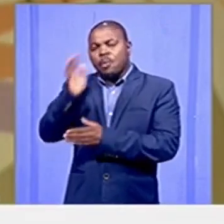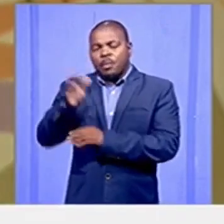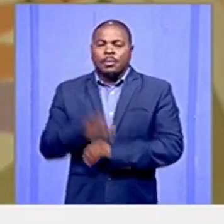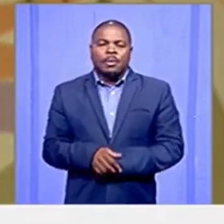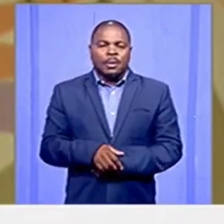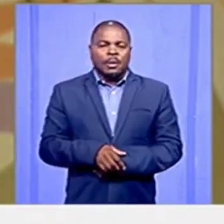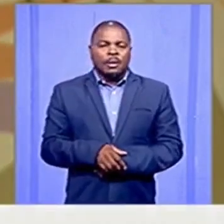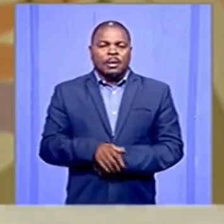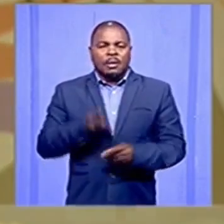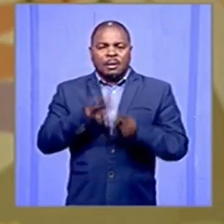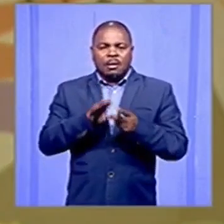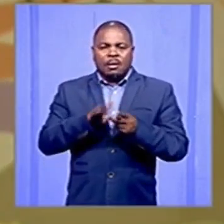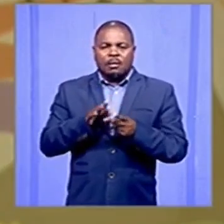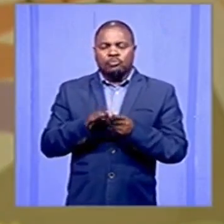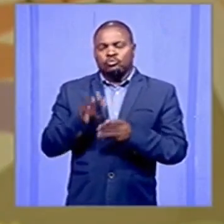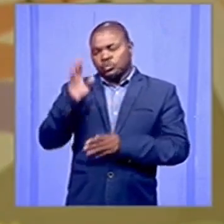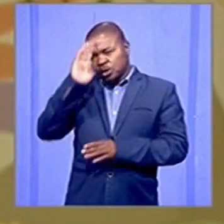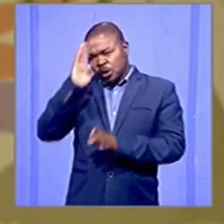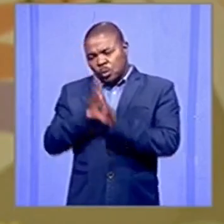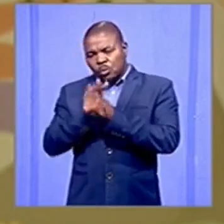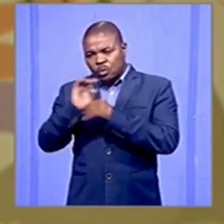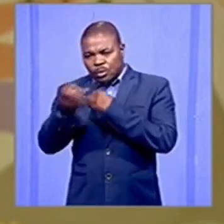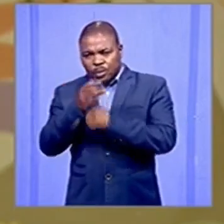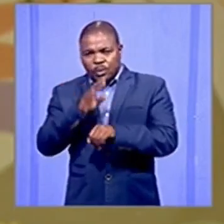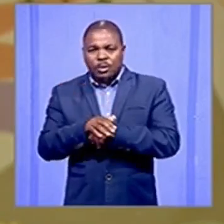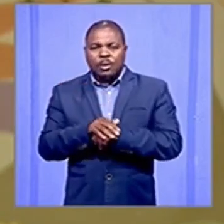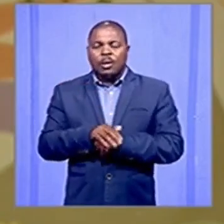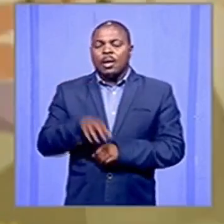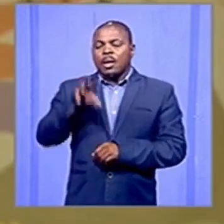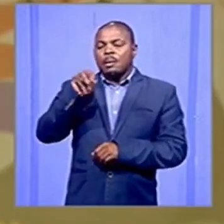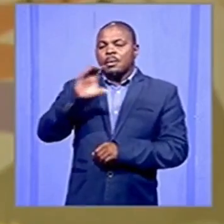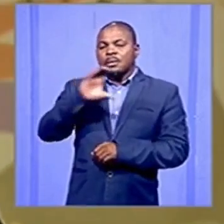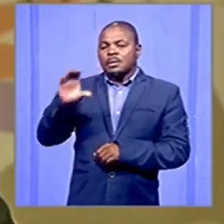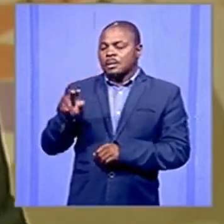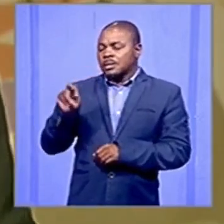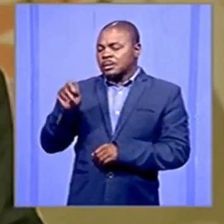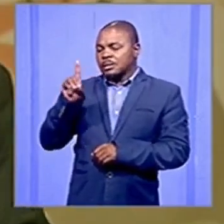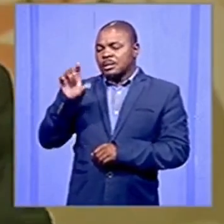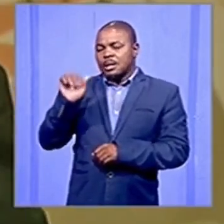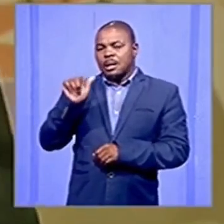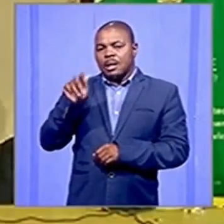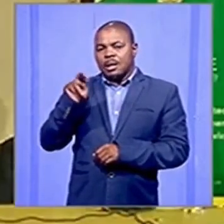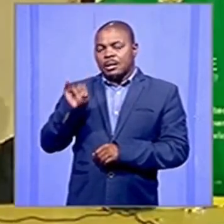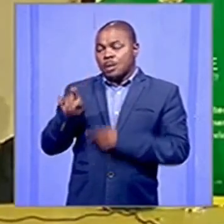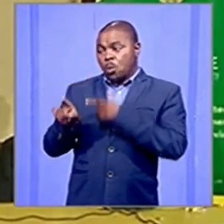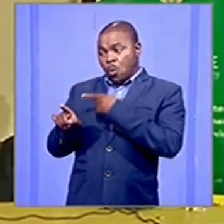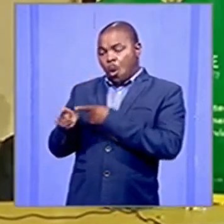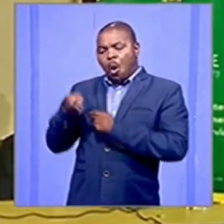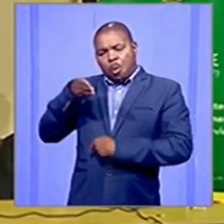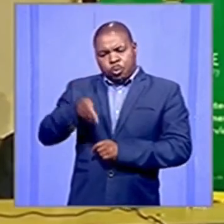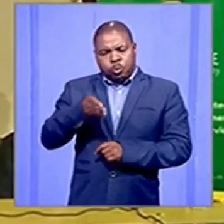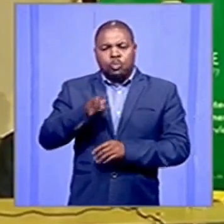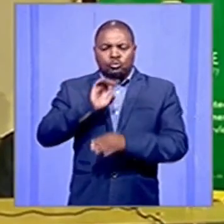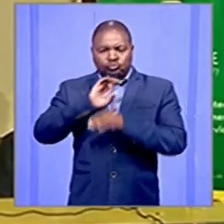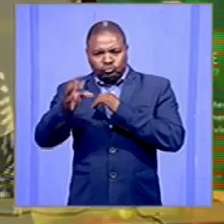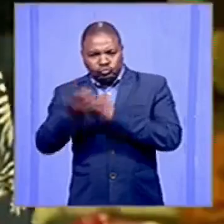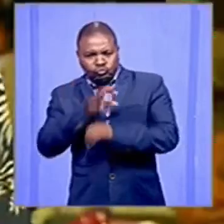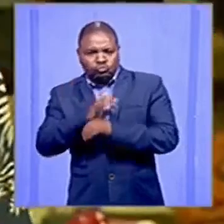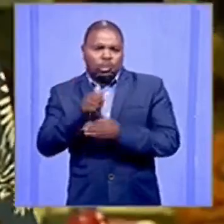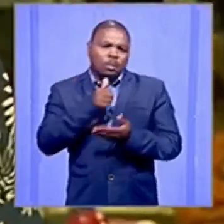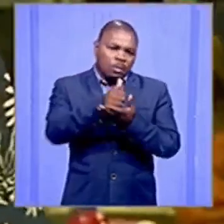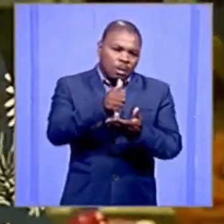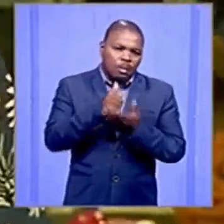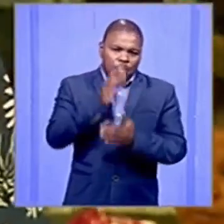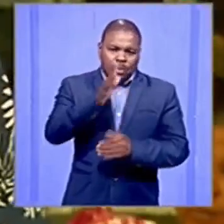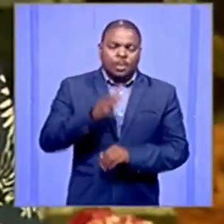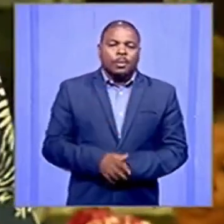Le tsa dithoba matswalo bo MSC Nandi Ndalane ba ona fa ba tla le thusa ka tsa dithoba matswalo.